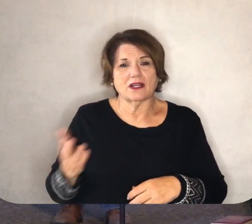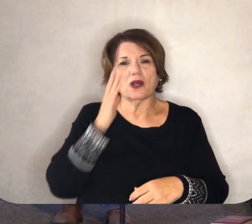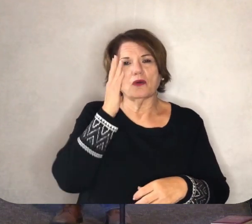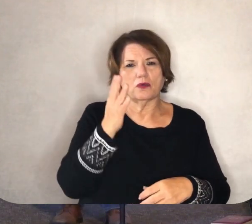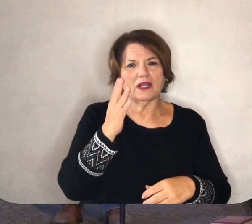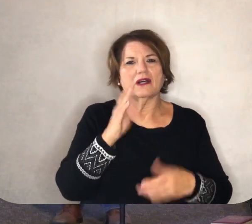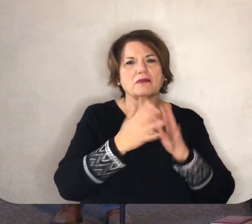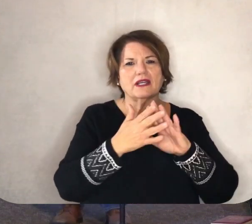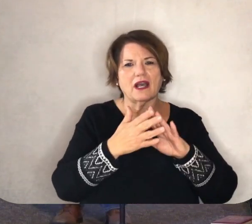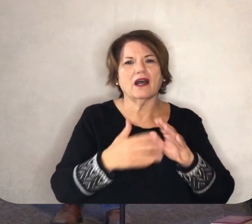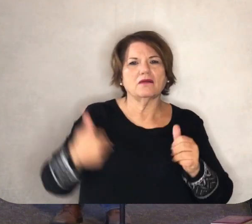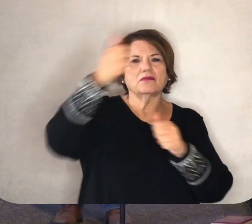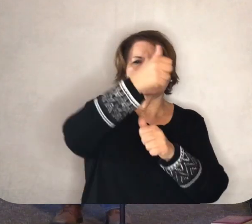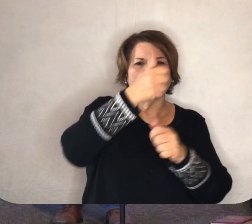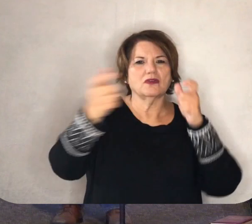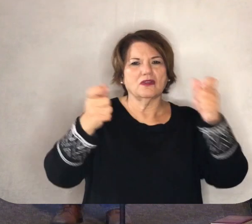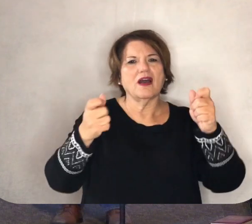we put in charge of many things.